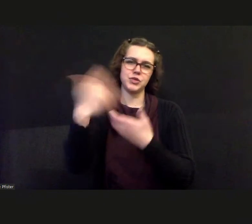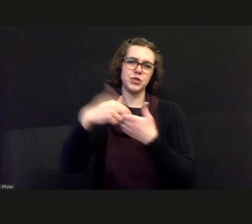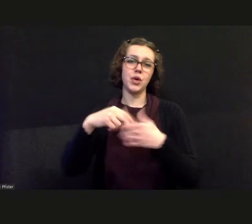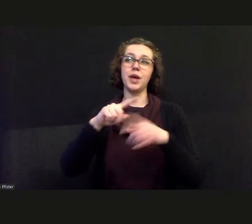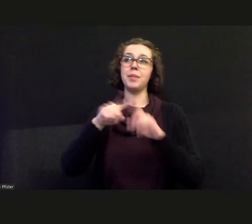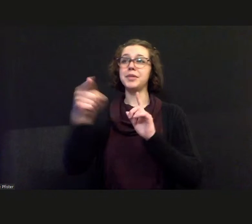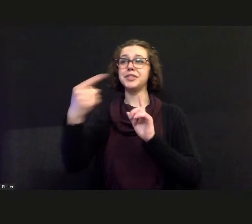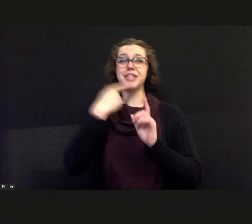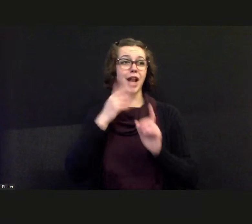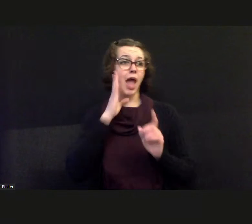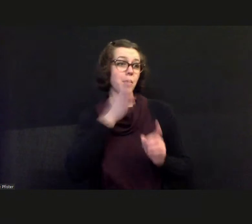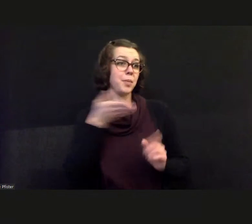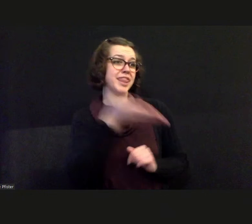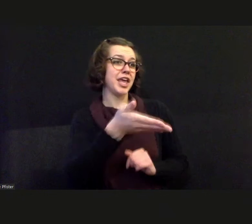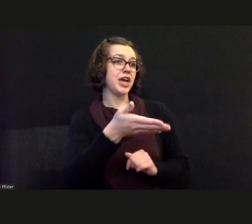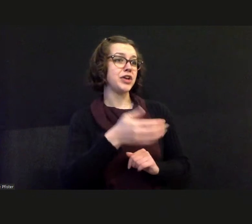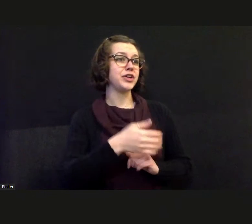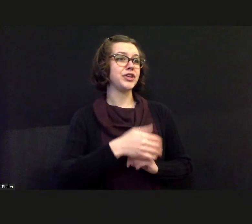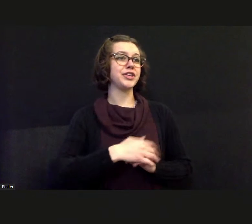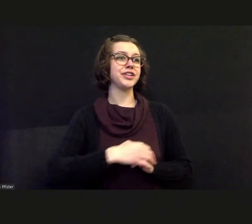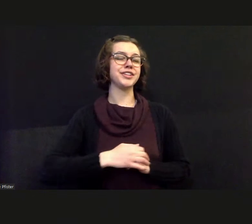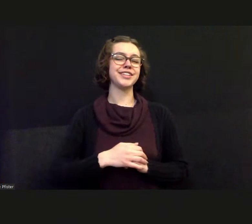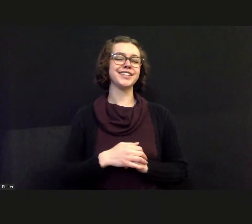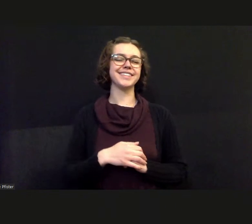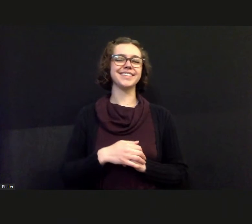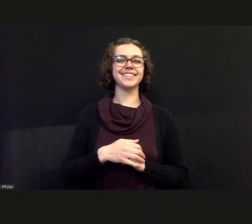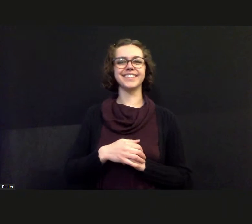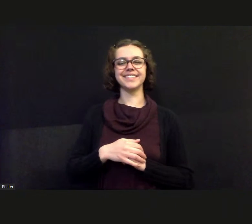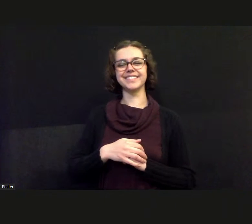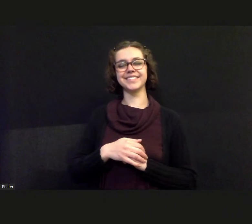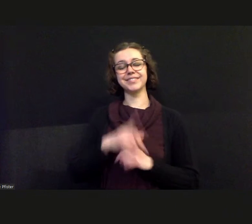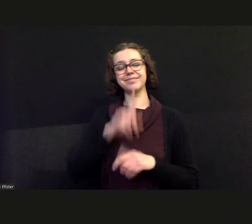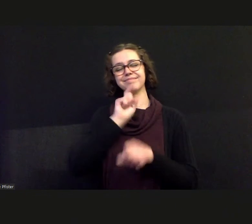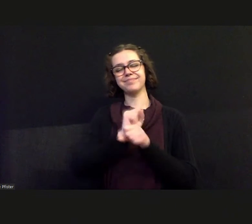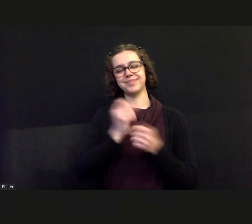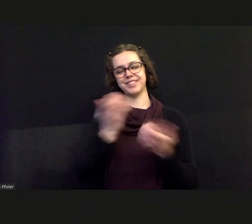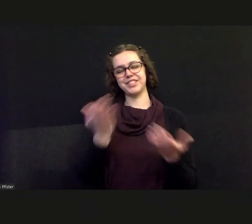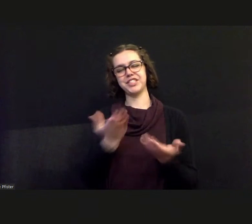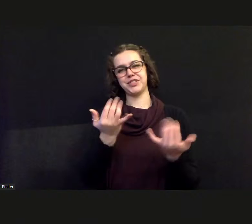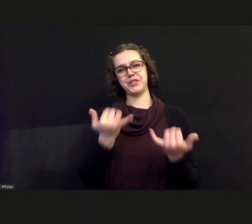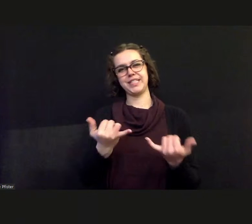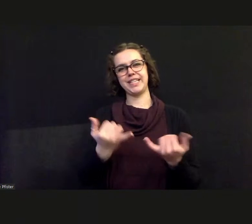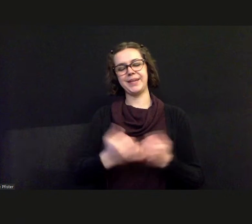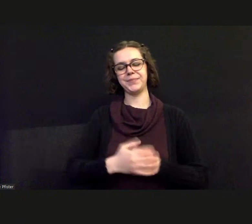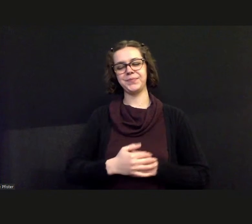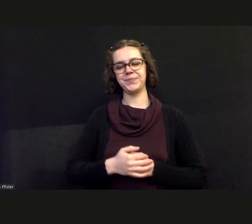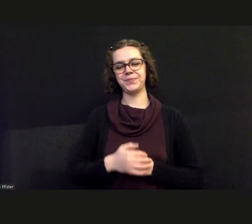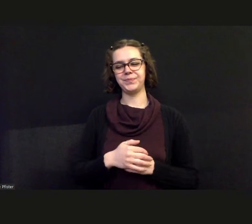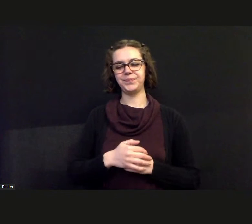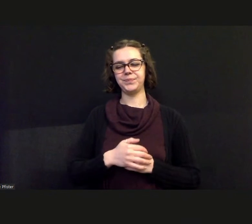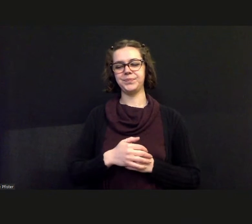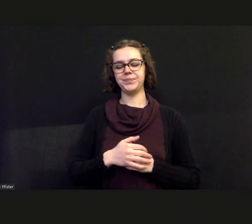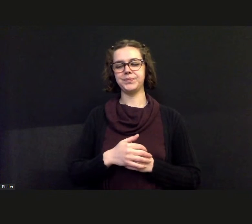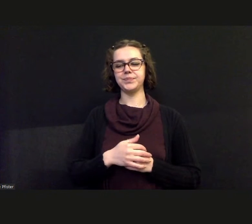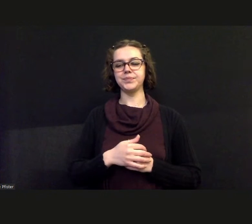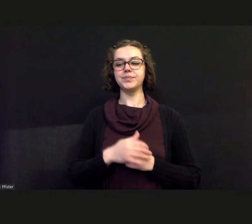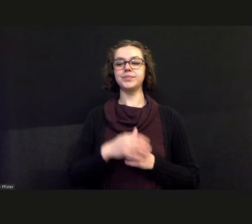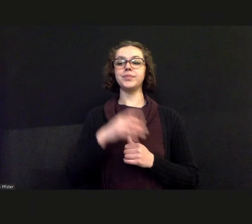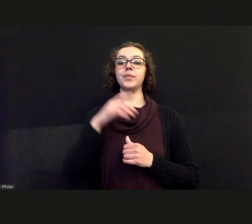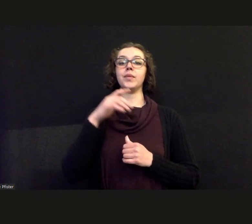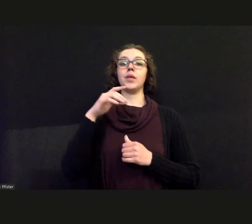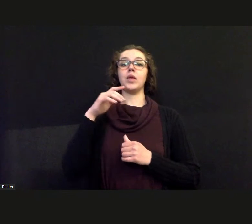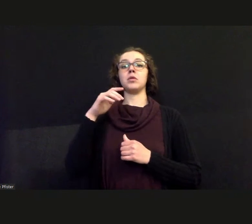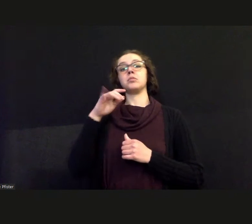she said, I'll be there. And indeed she is. So earlier this